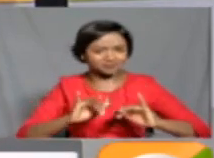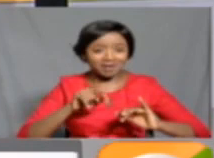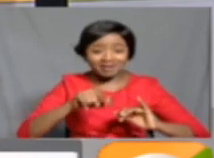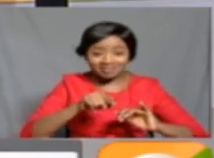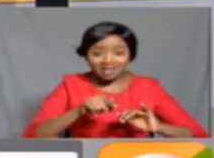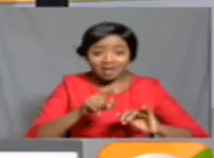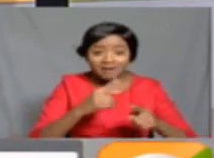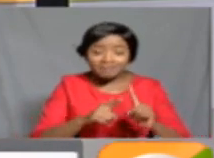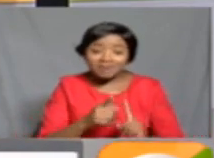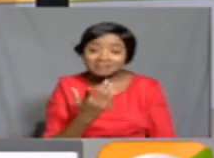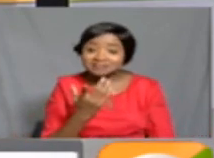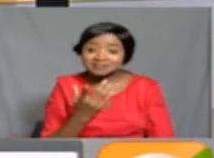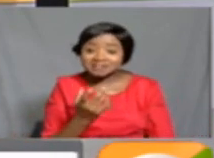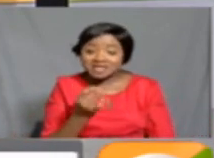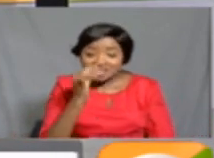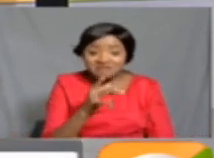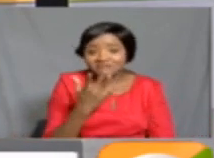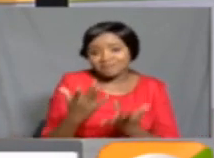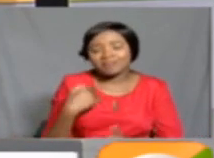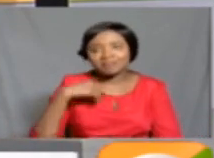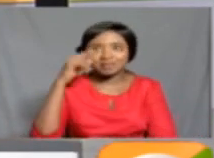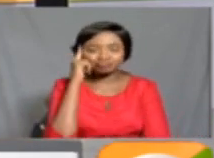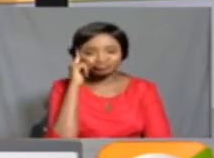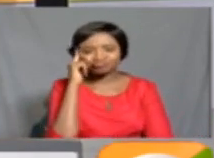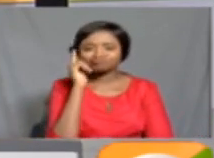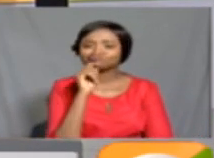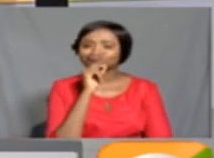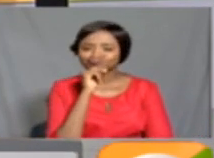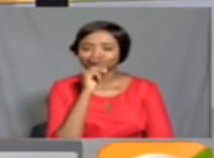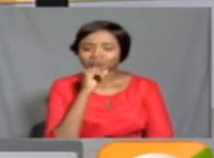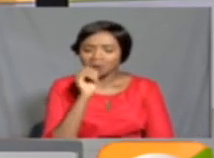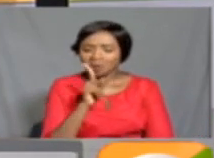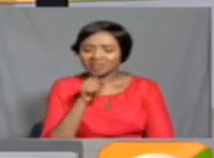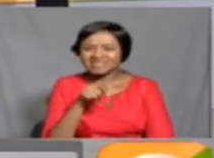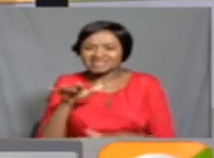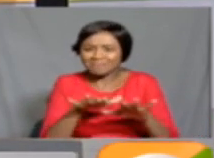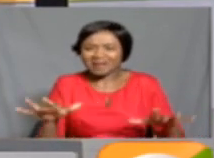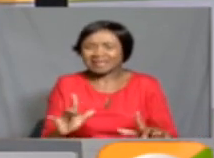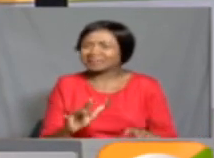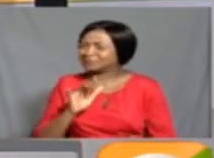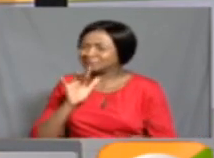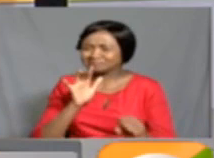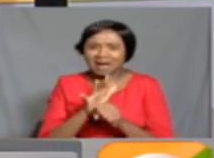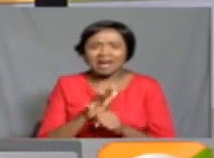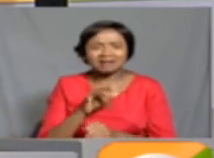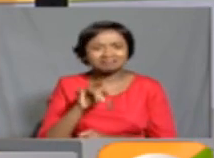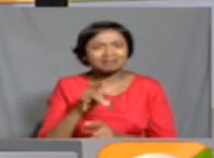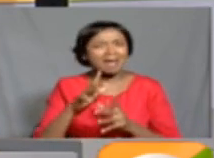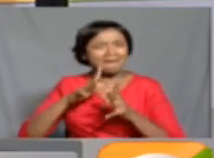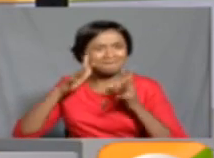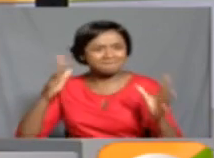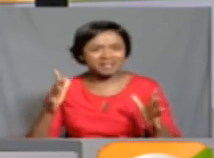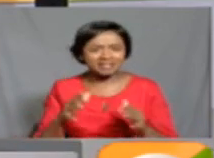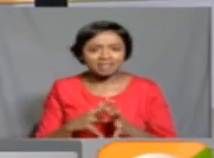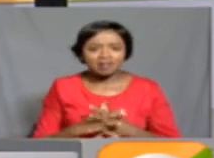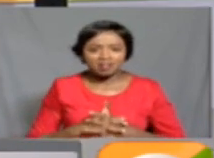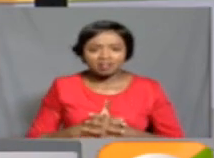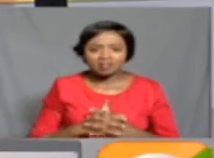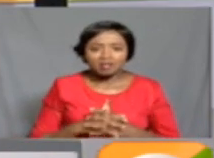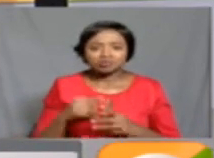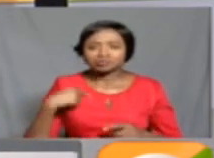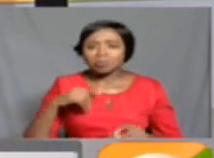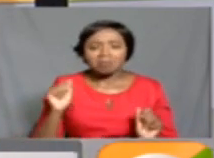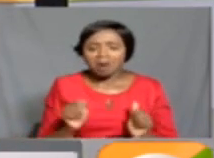of new avocado growers? So you're thinking, okay, this is a much bigger market than we've already been exporting to. So what